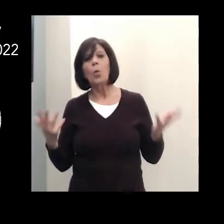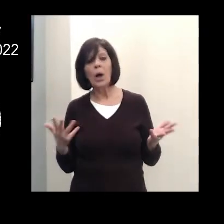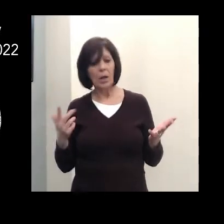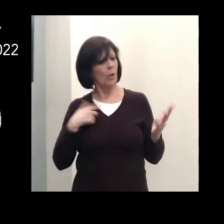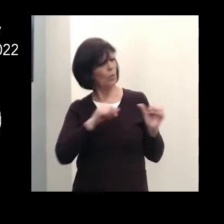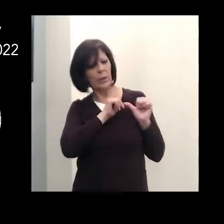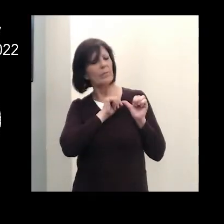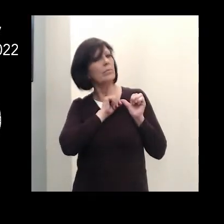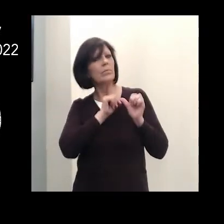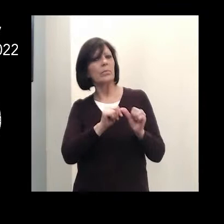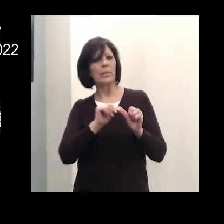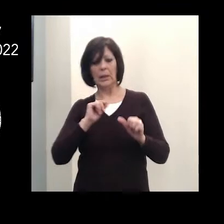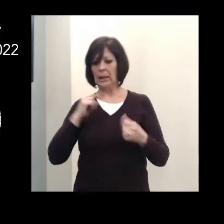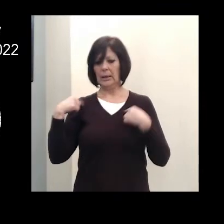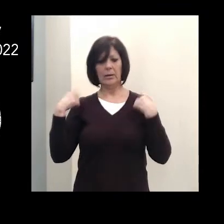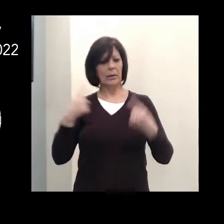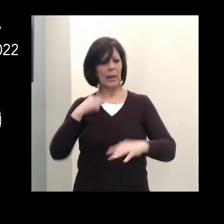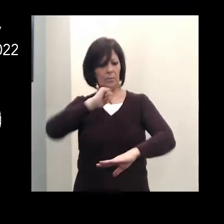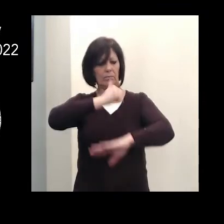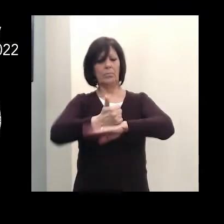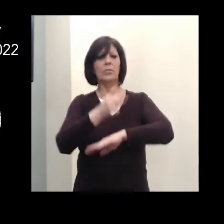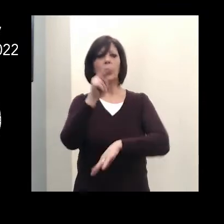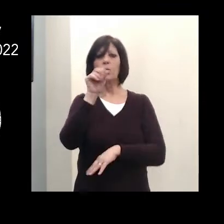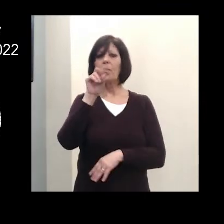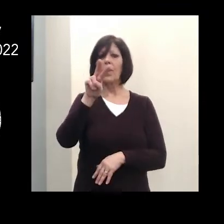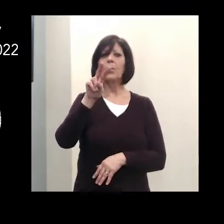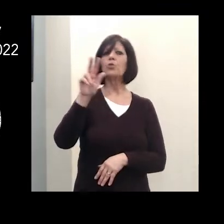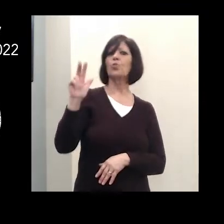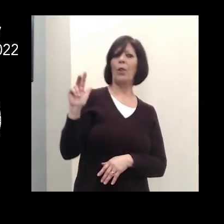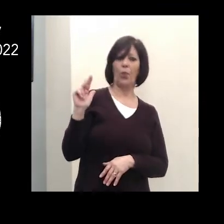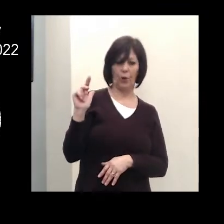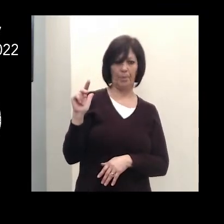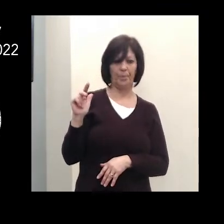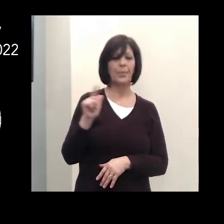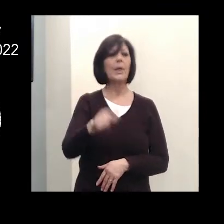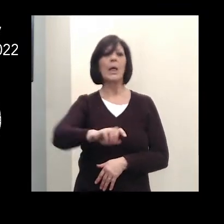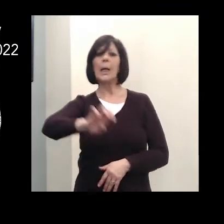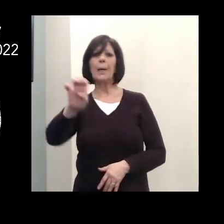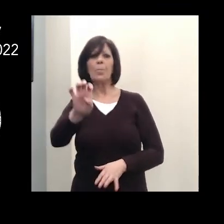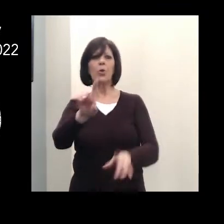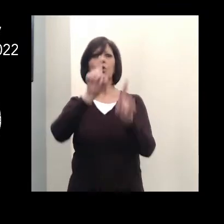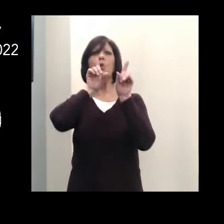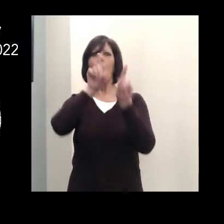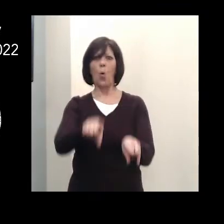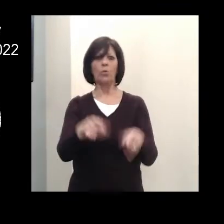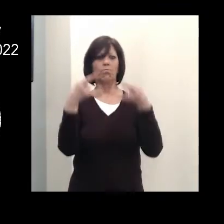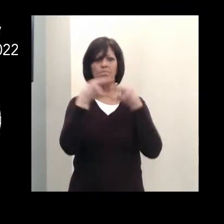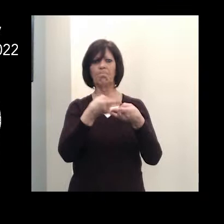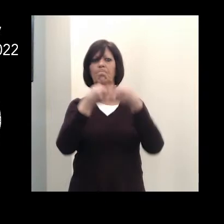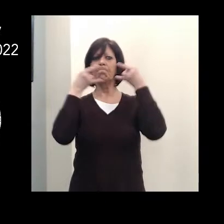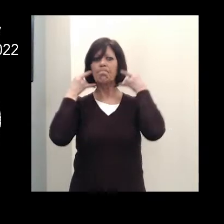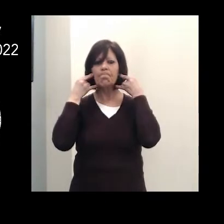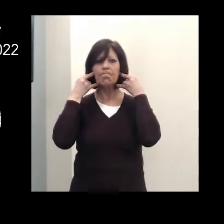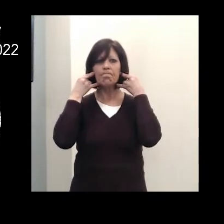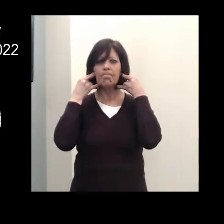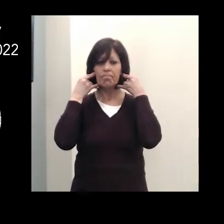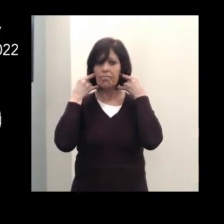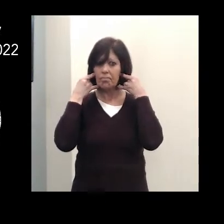since I instituted on November 23rd, the emergency order in regards to emergency